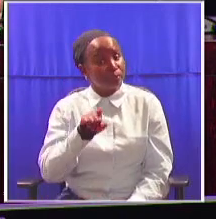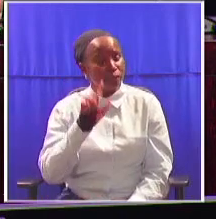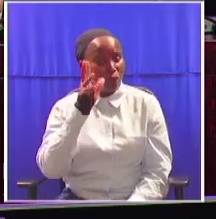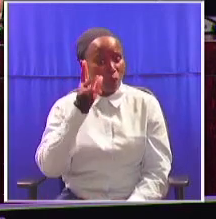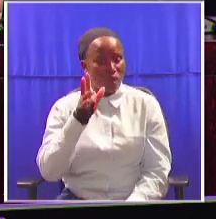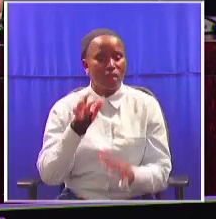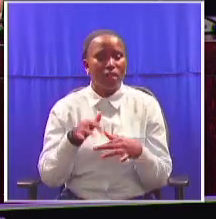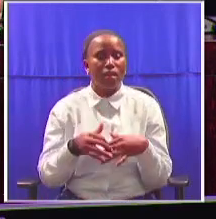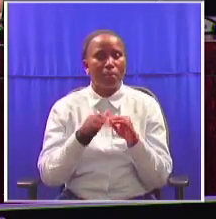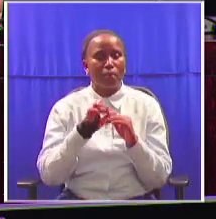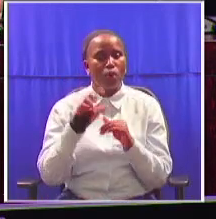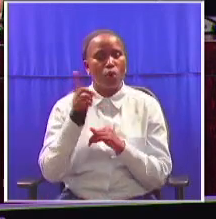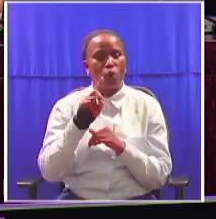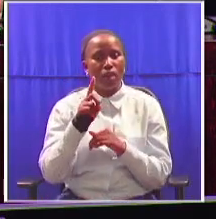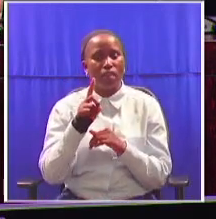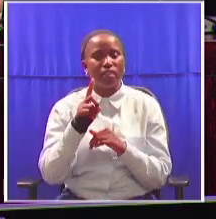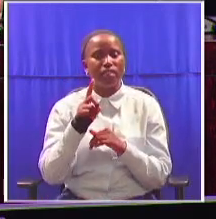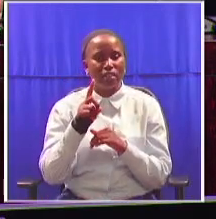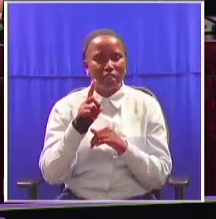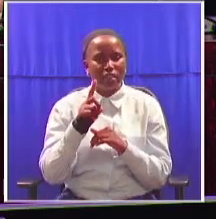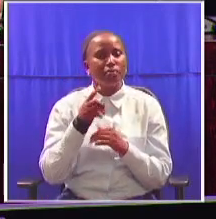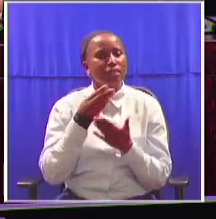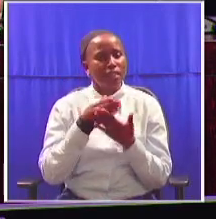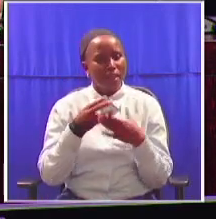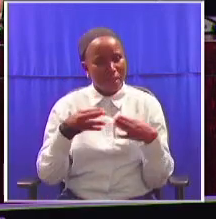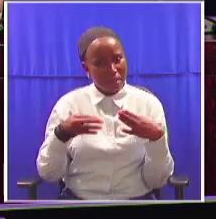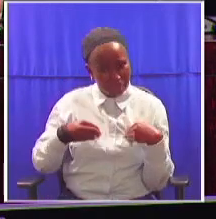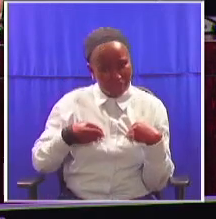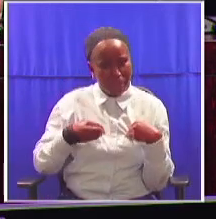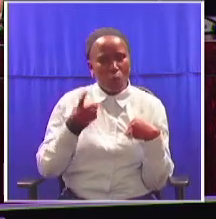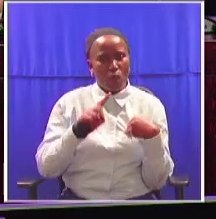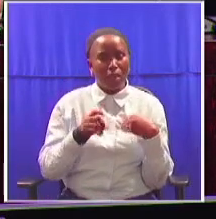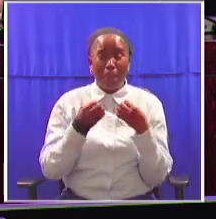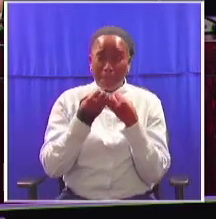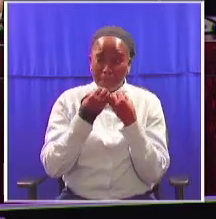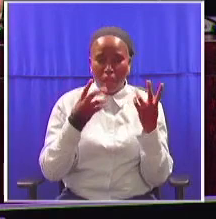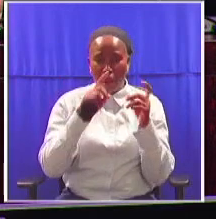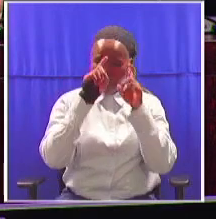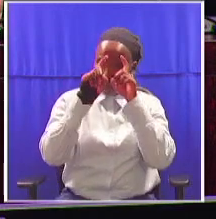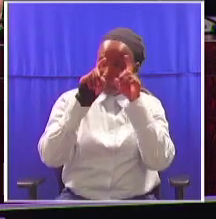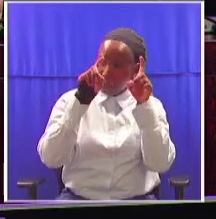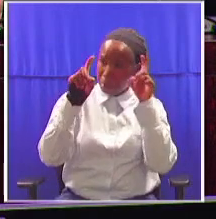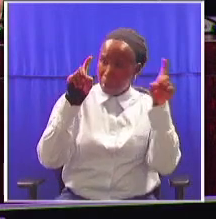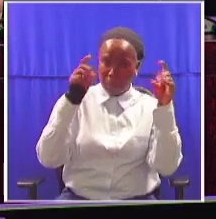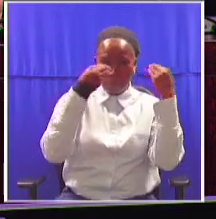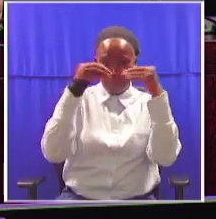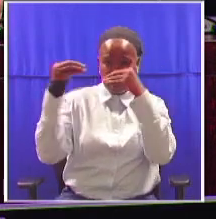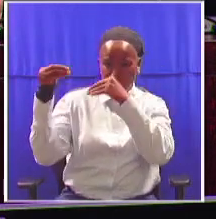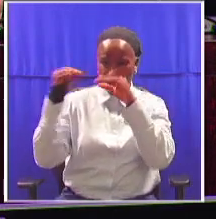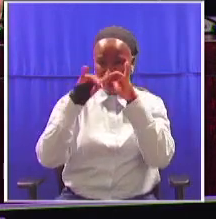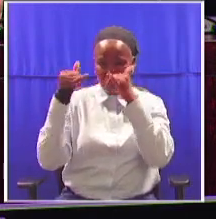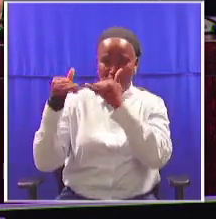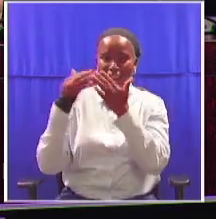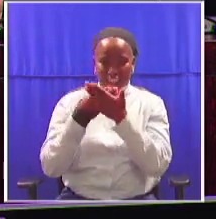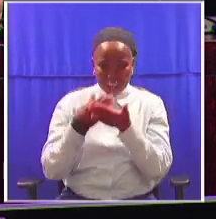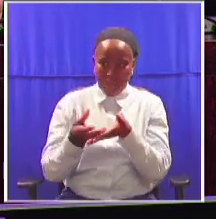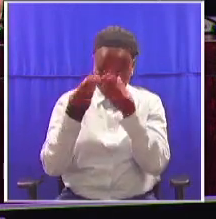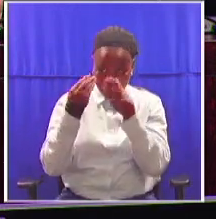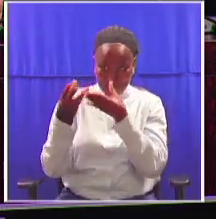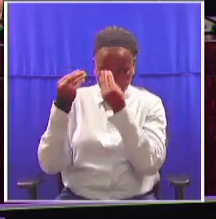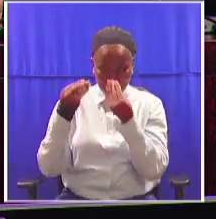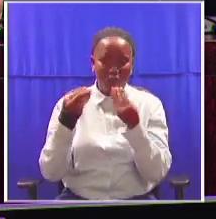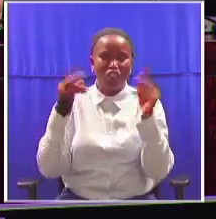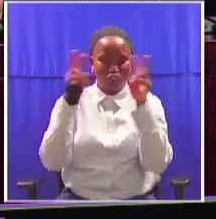field for multiple generators to participate in producing the energy that we